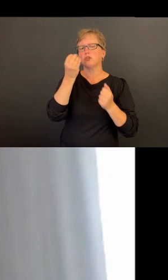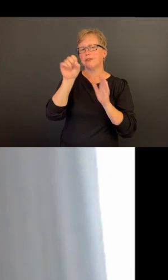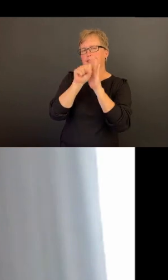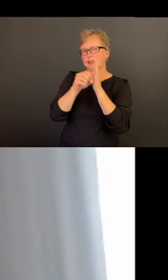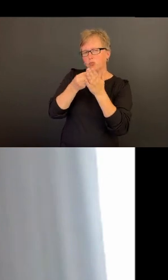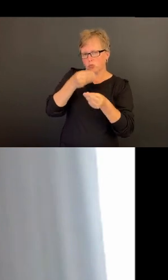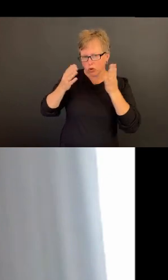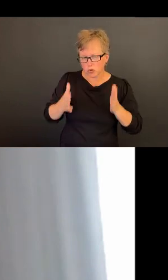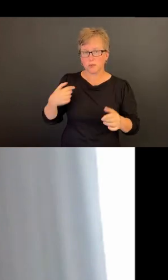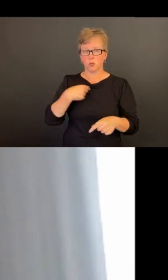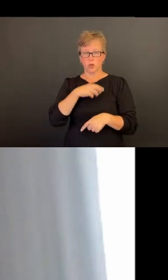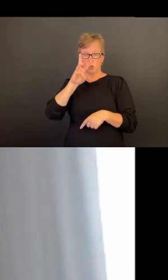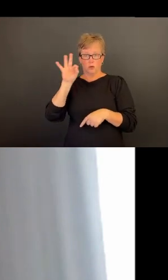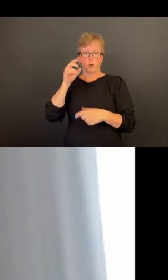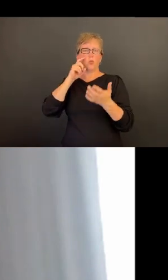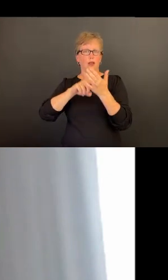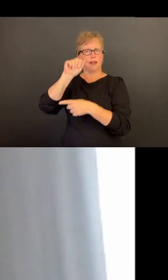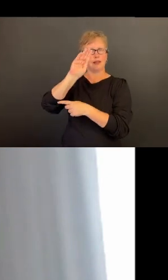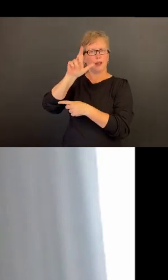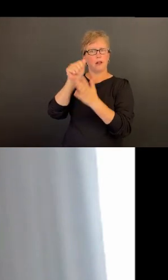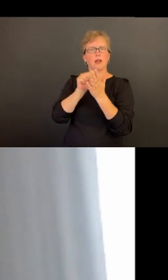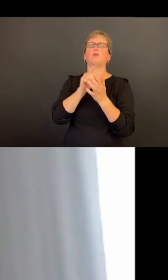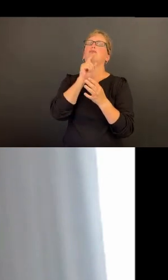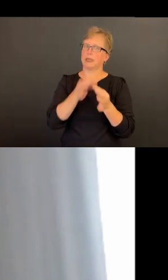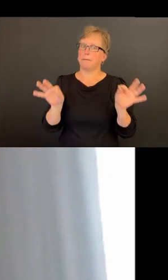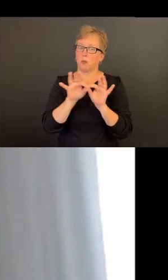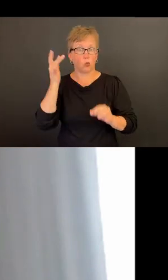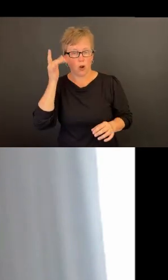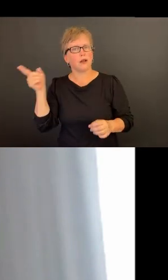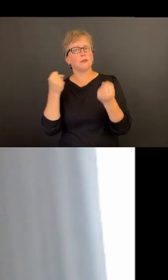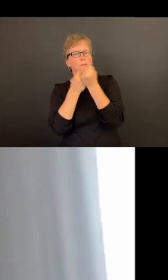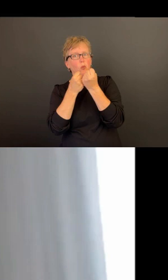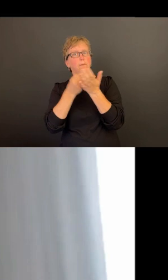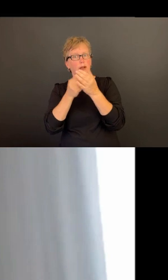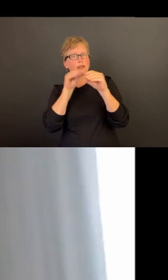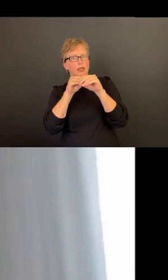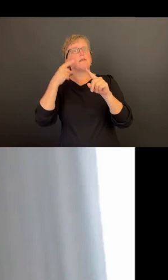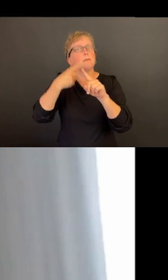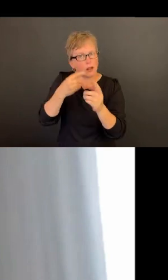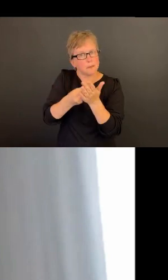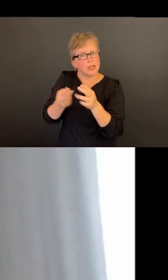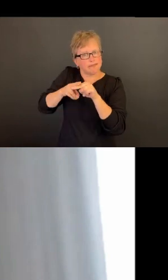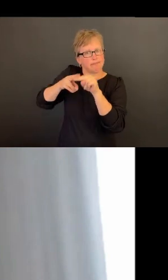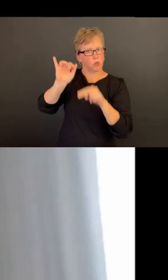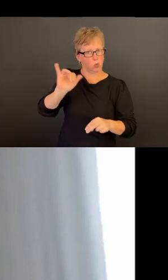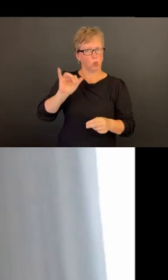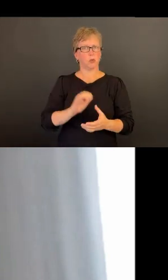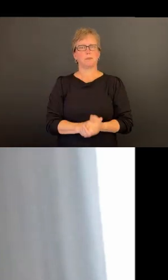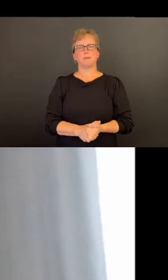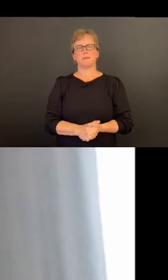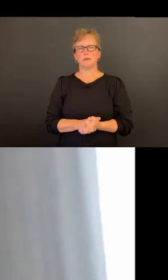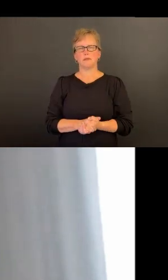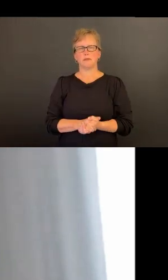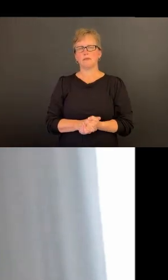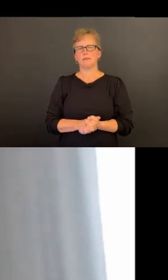with Mark, who's on the line, as well as Eric, and with the National Association of State Treasurers. So Wells Fargo recognized